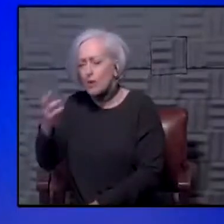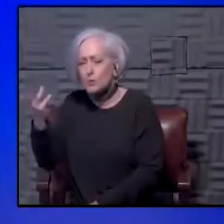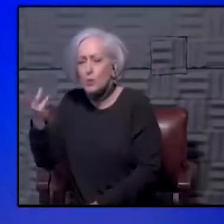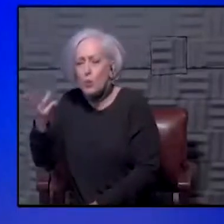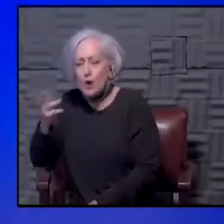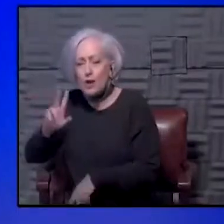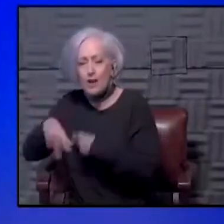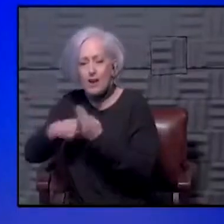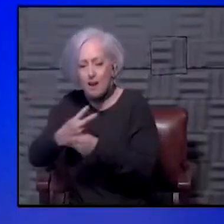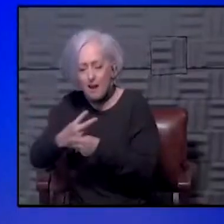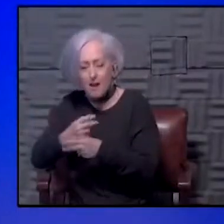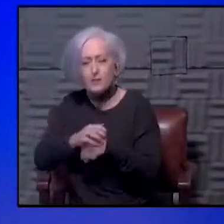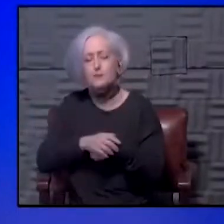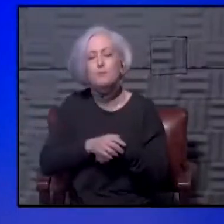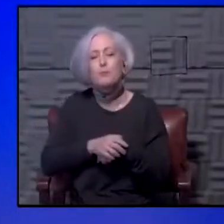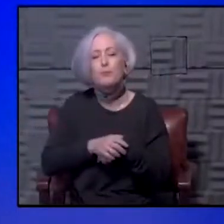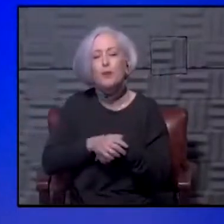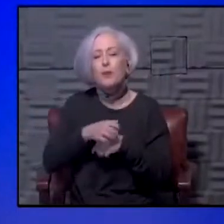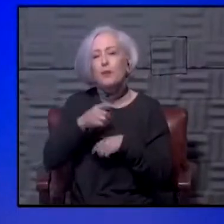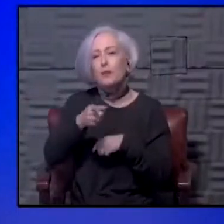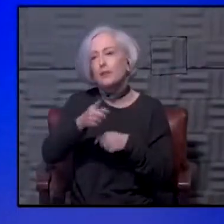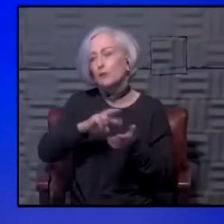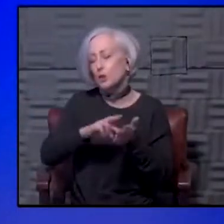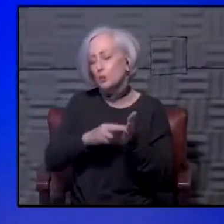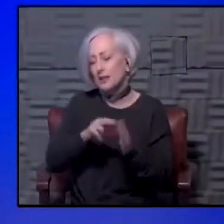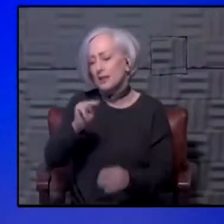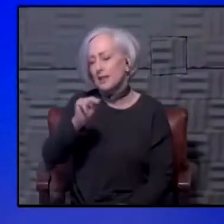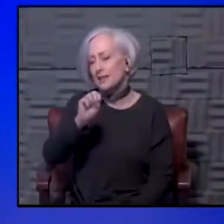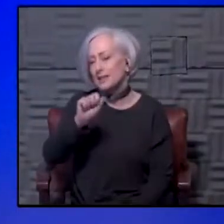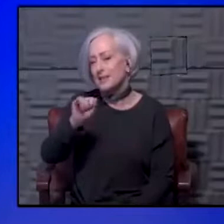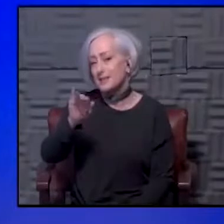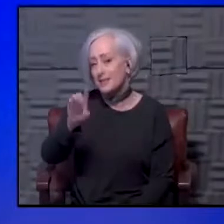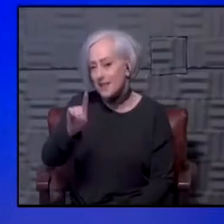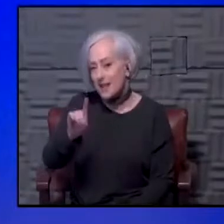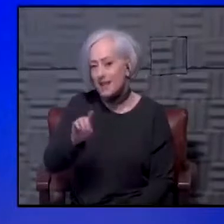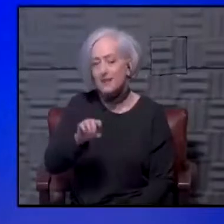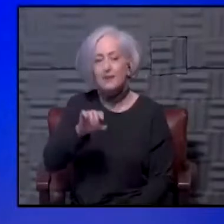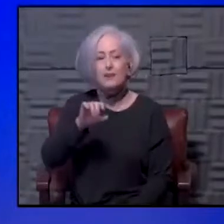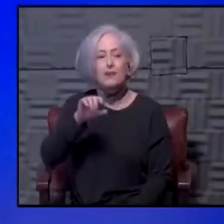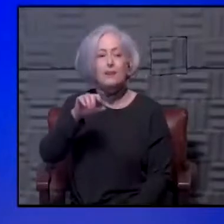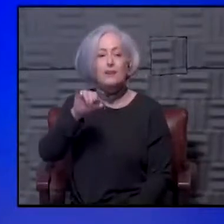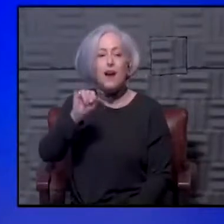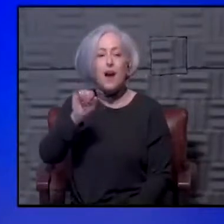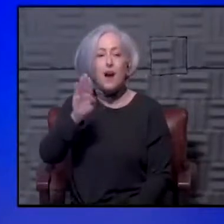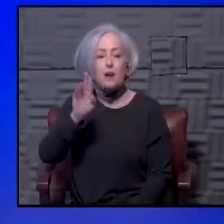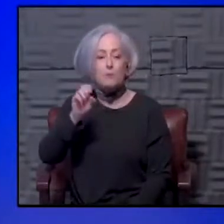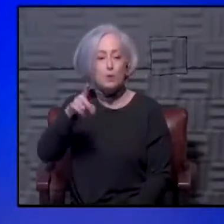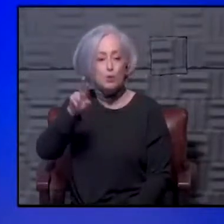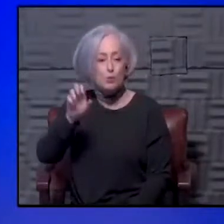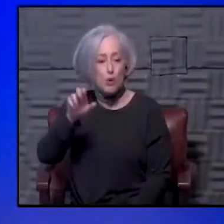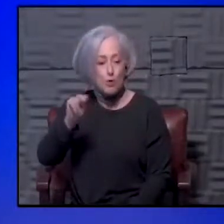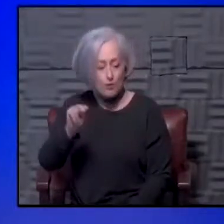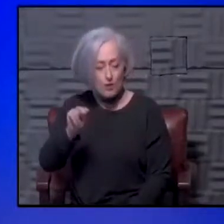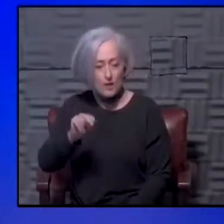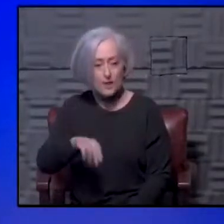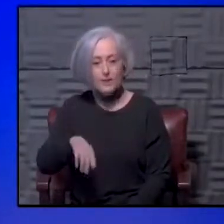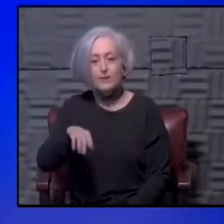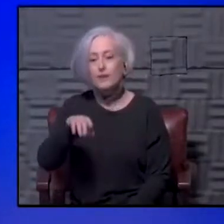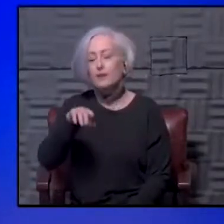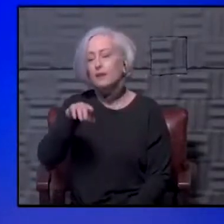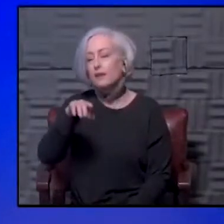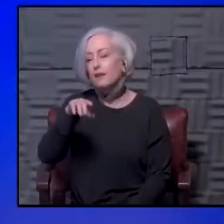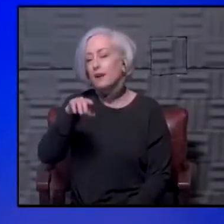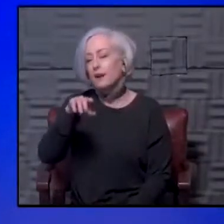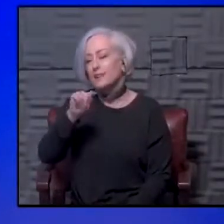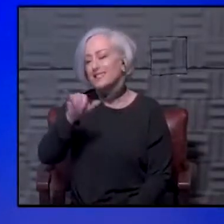we are just talking about NSAIDs like naproxen or ibuprofen, or another, pain reliever